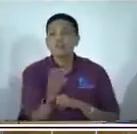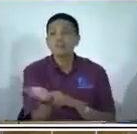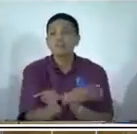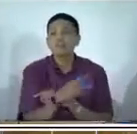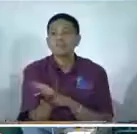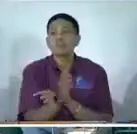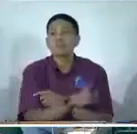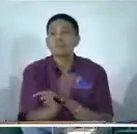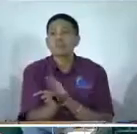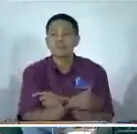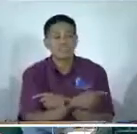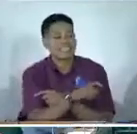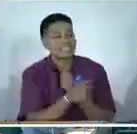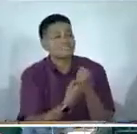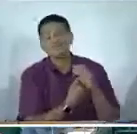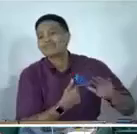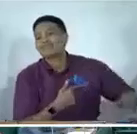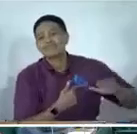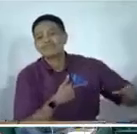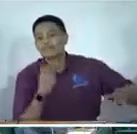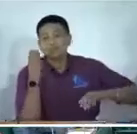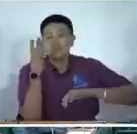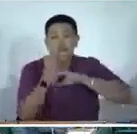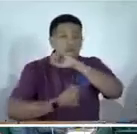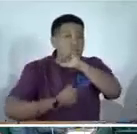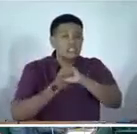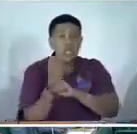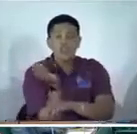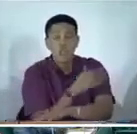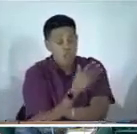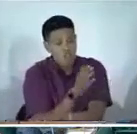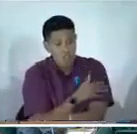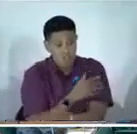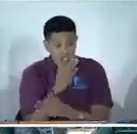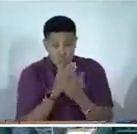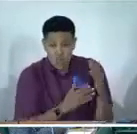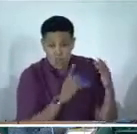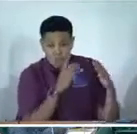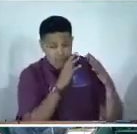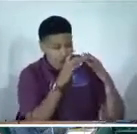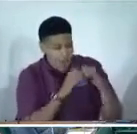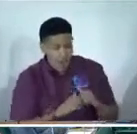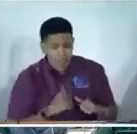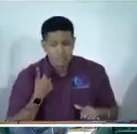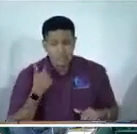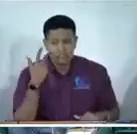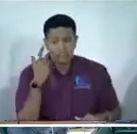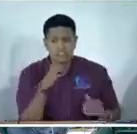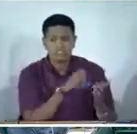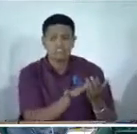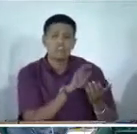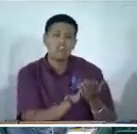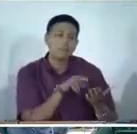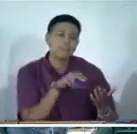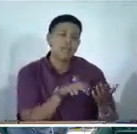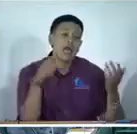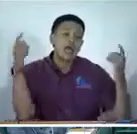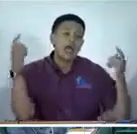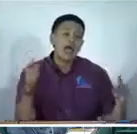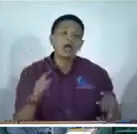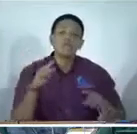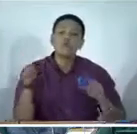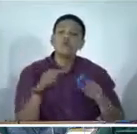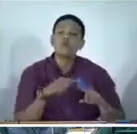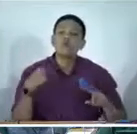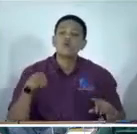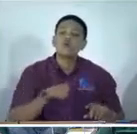many years. And some of the indicators of collapse, and I've seen the documentation, took place when we were